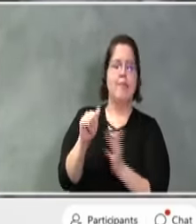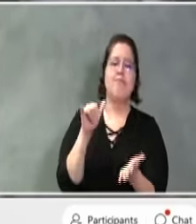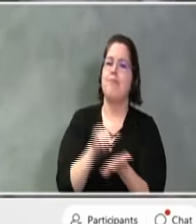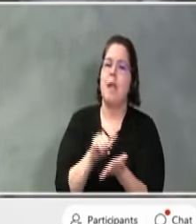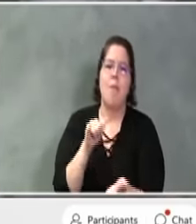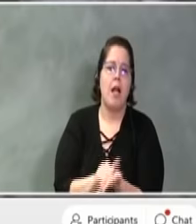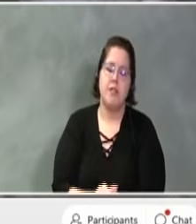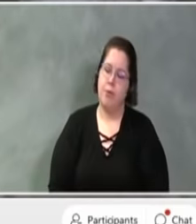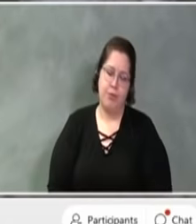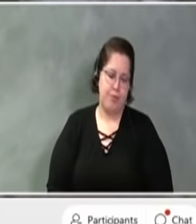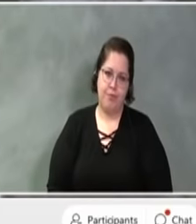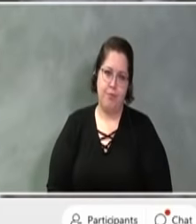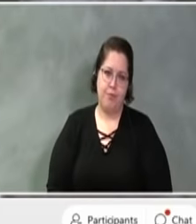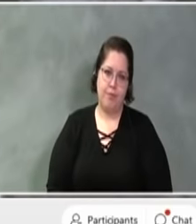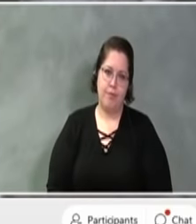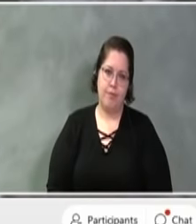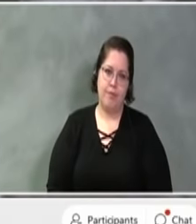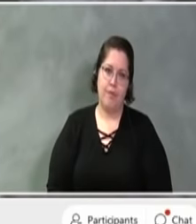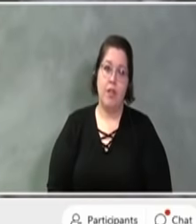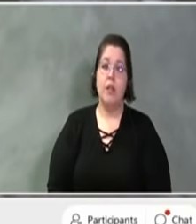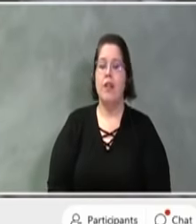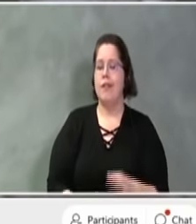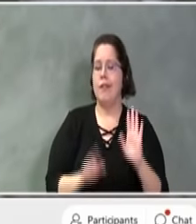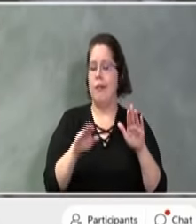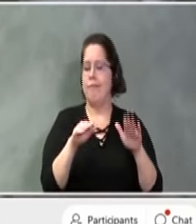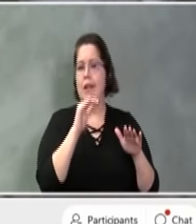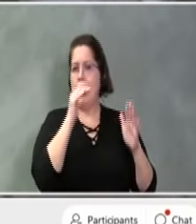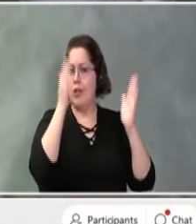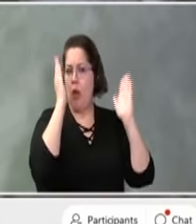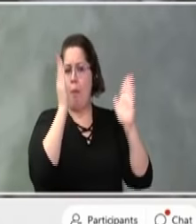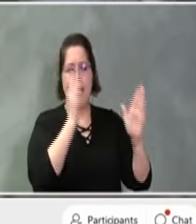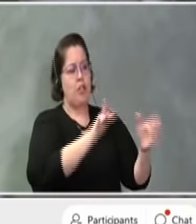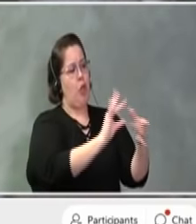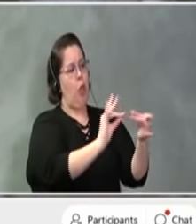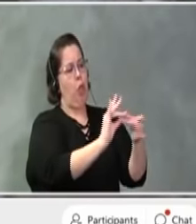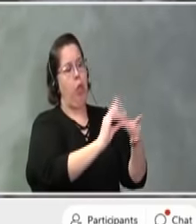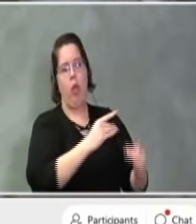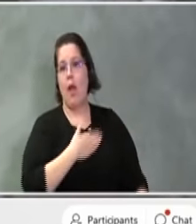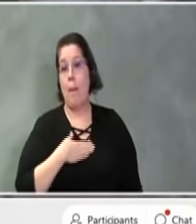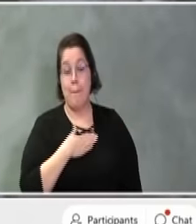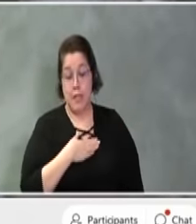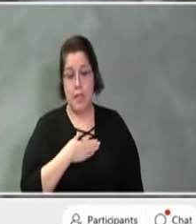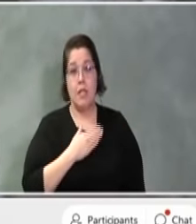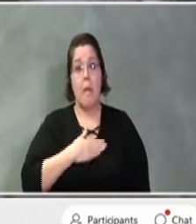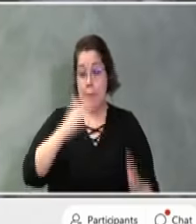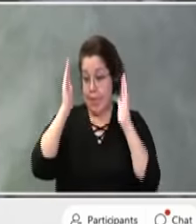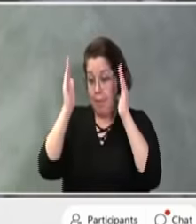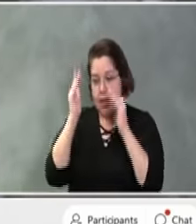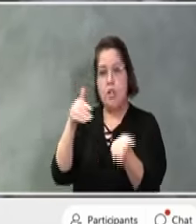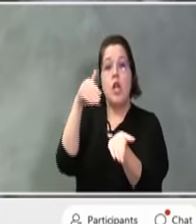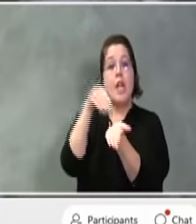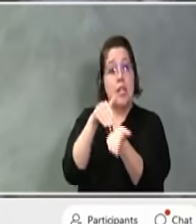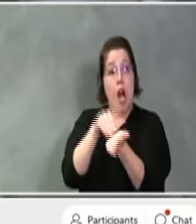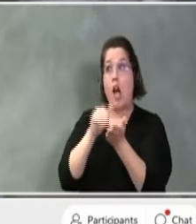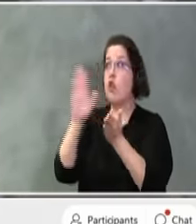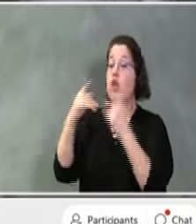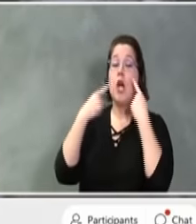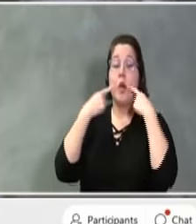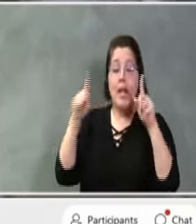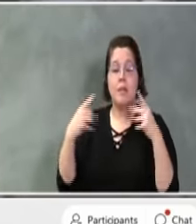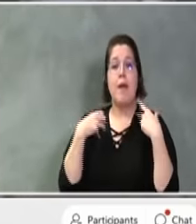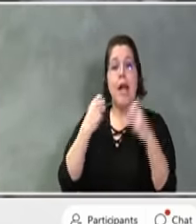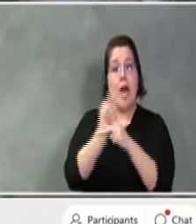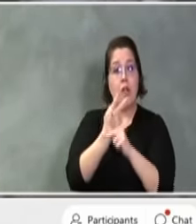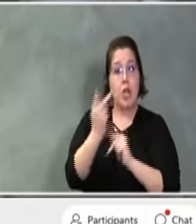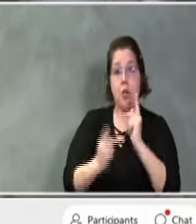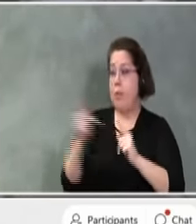do that. So don't pay attention to that, please. Do pay attention to what your doctor is saying, what healthcare providers tell